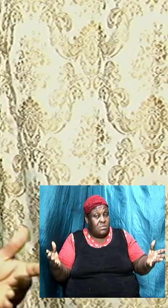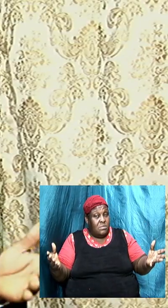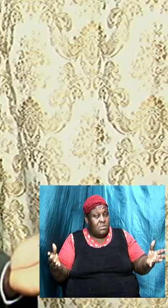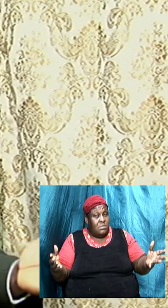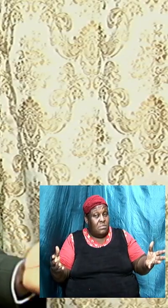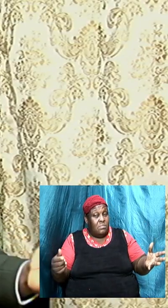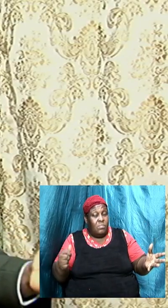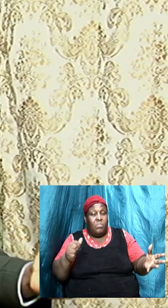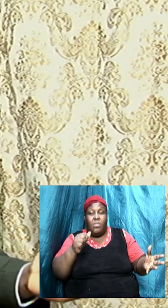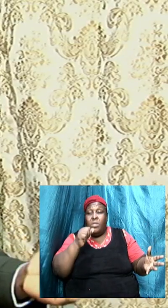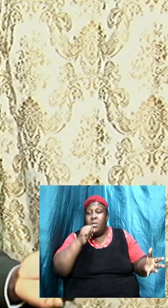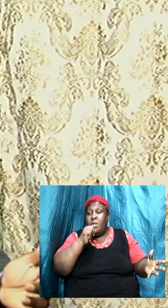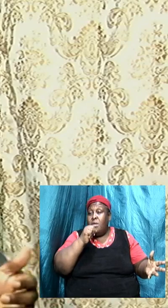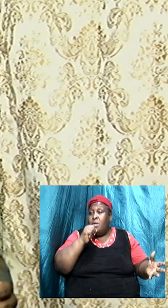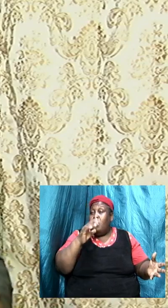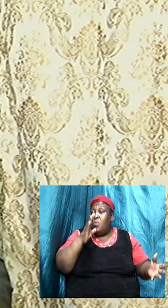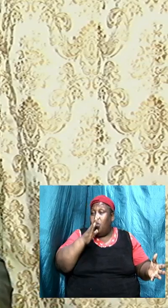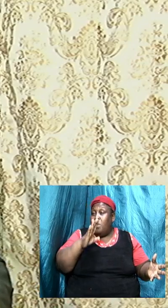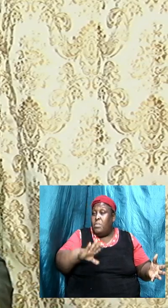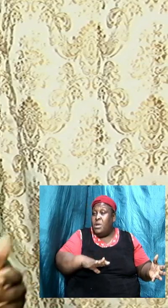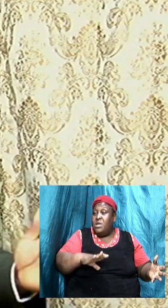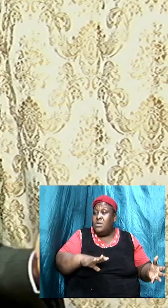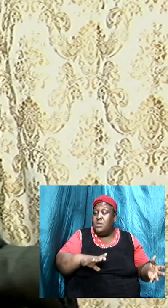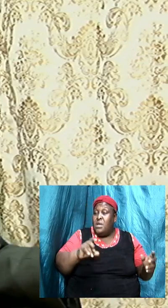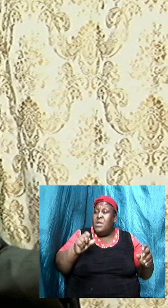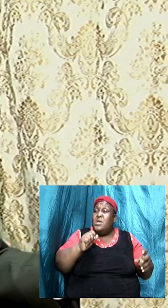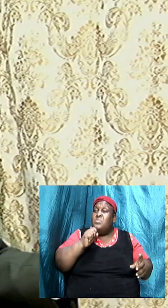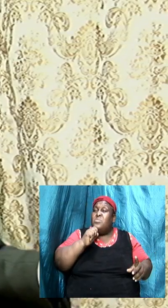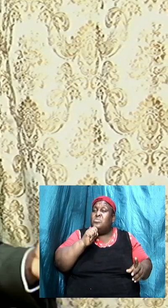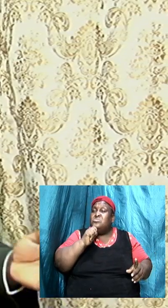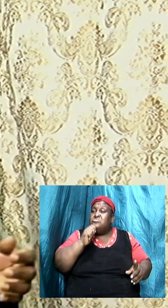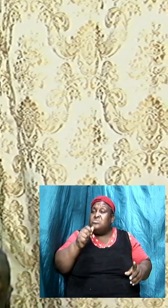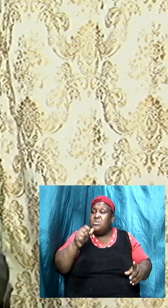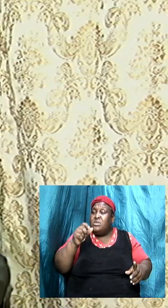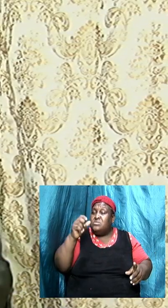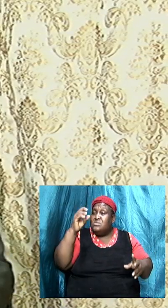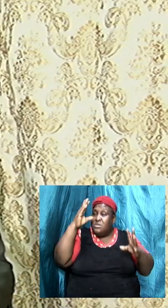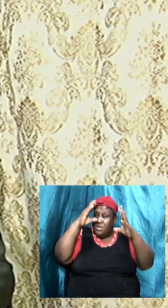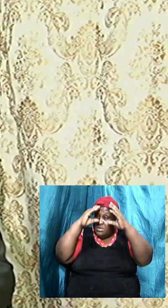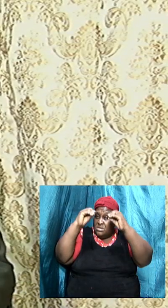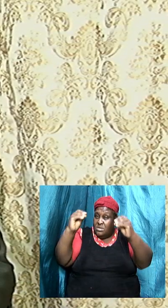because woman must not preach. Woman must not teach.